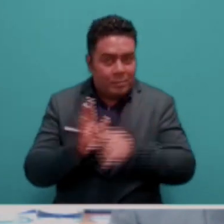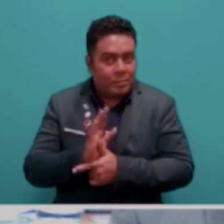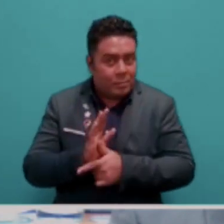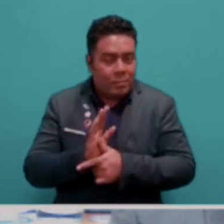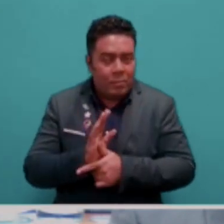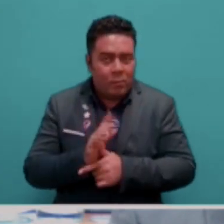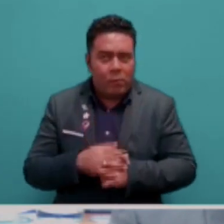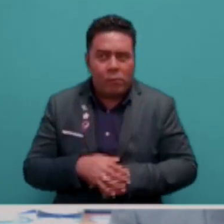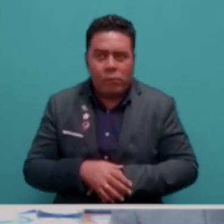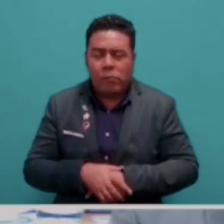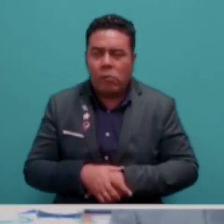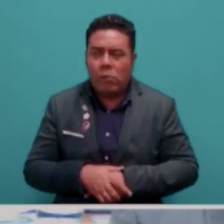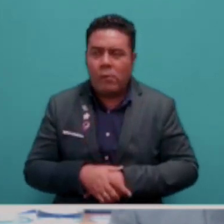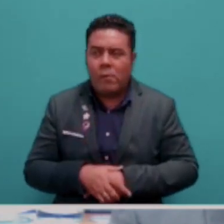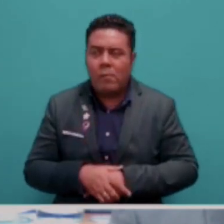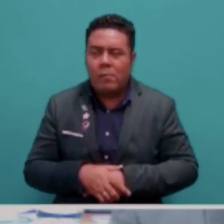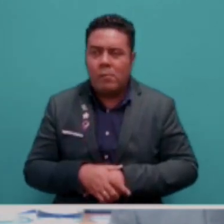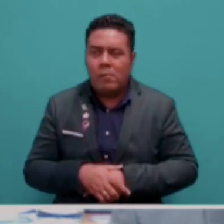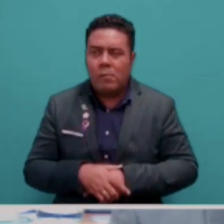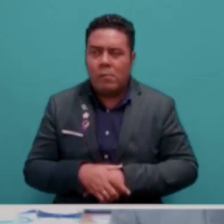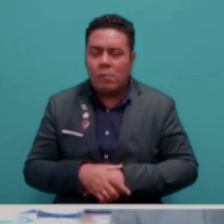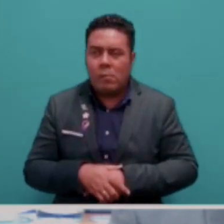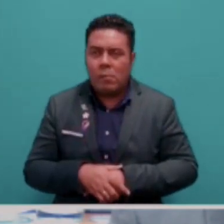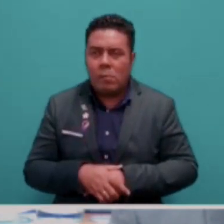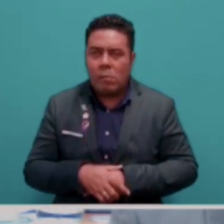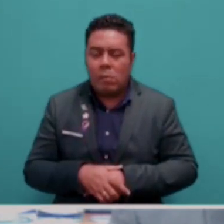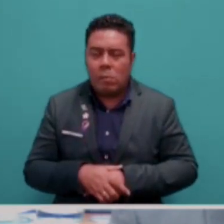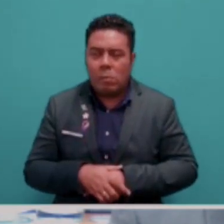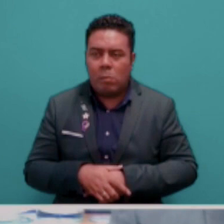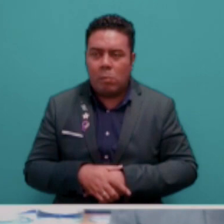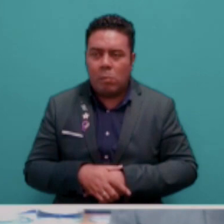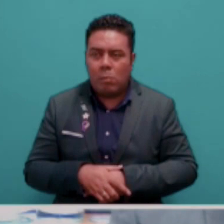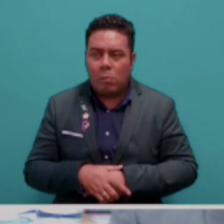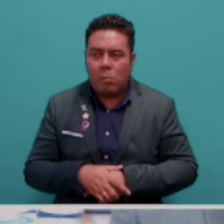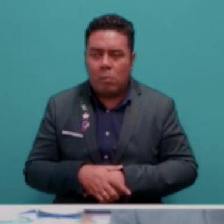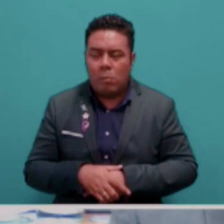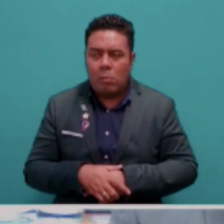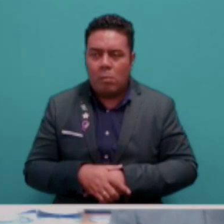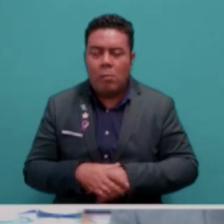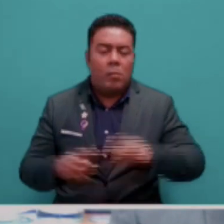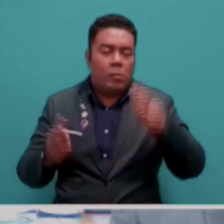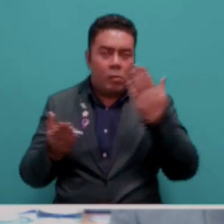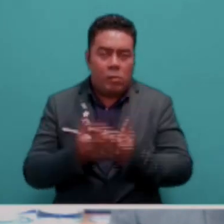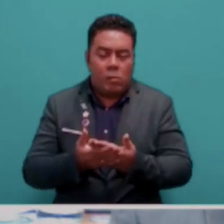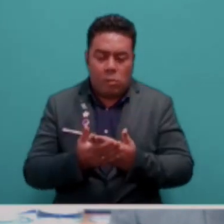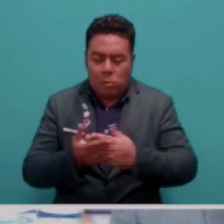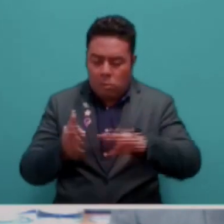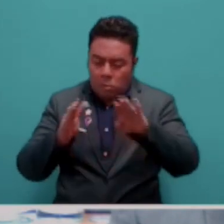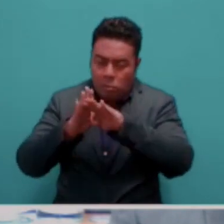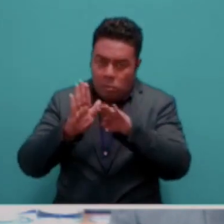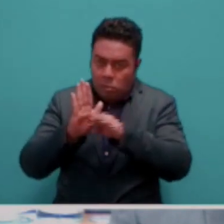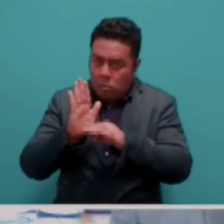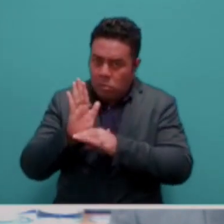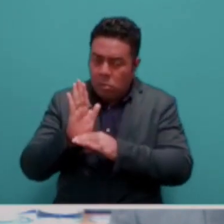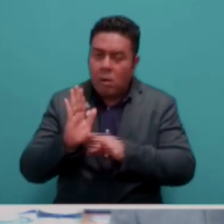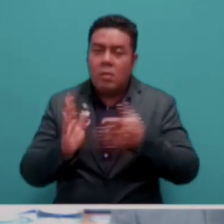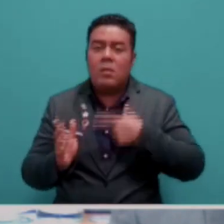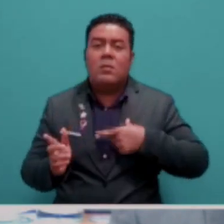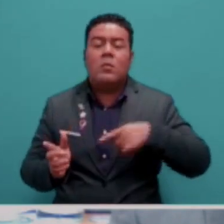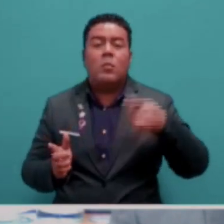sir, particularly on Section, this is why,